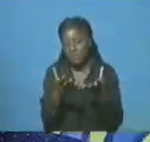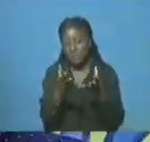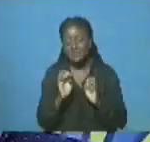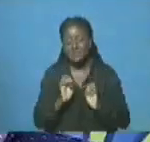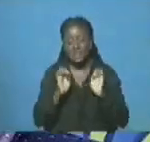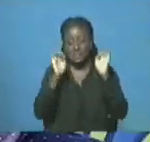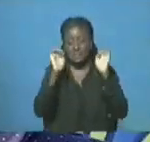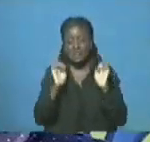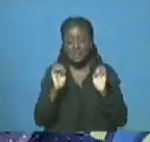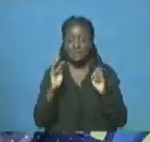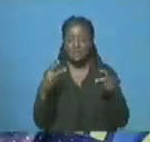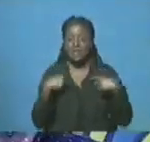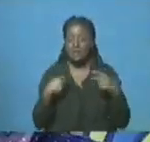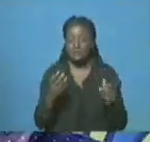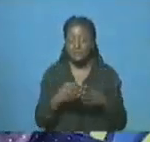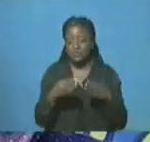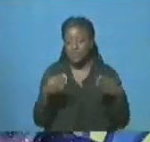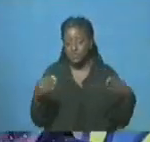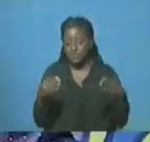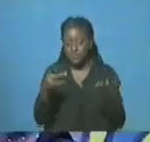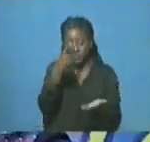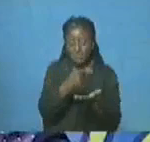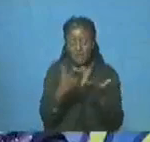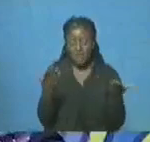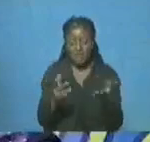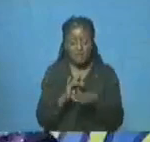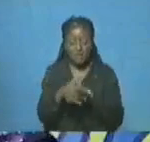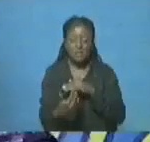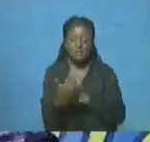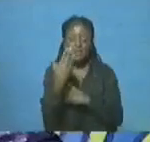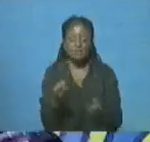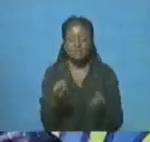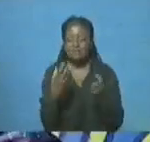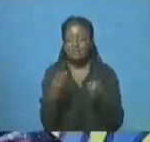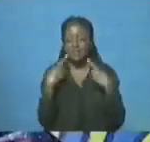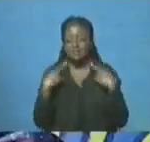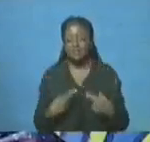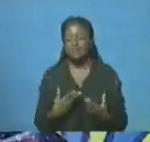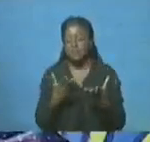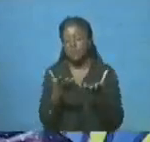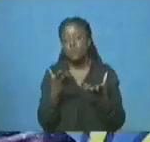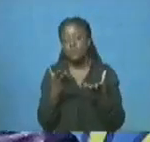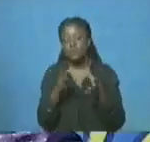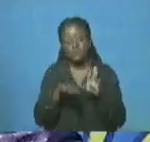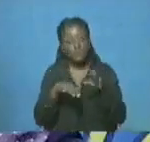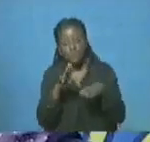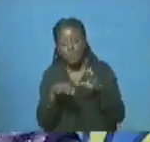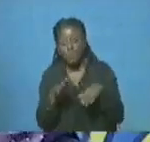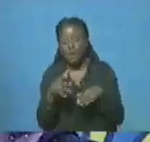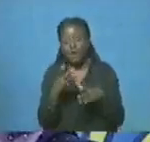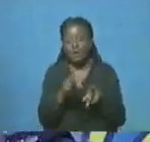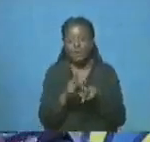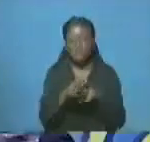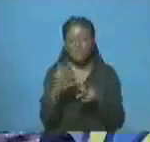park here, and early in the mornings, we would have numerous residents that would want to walk, and also they